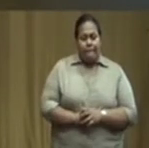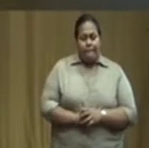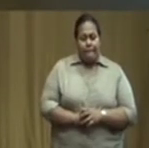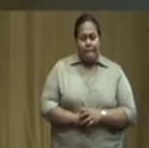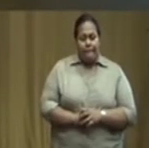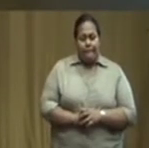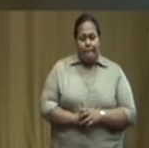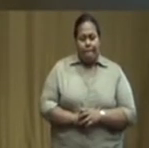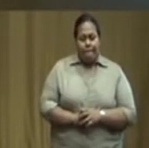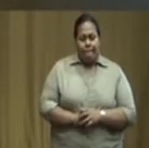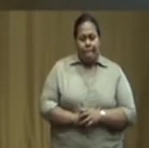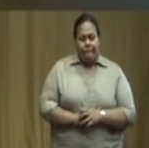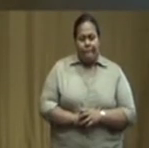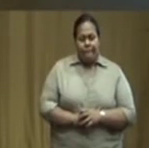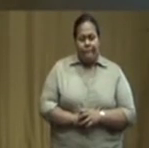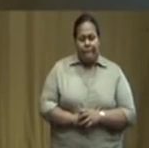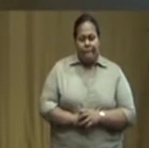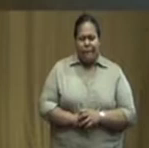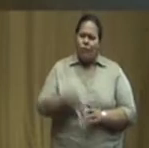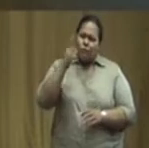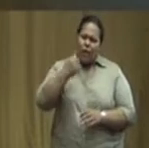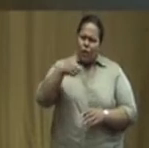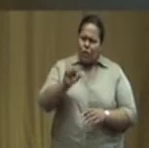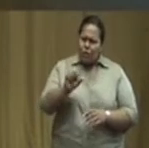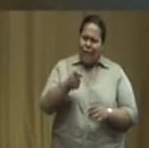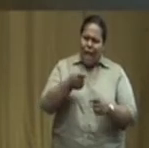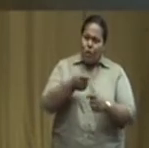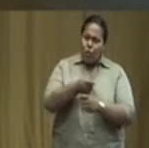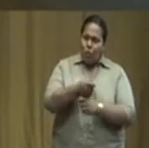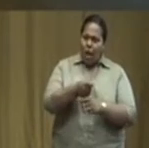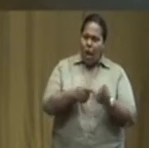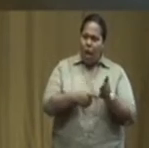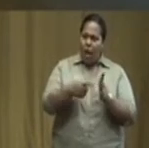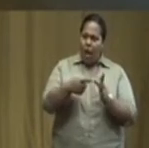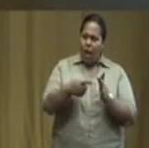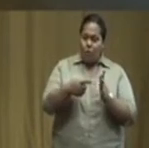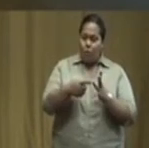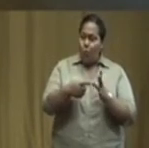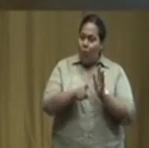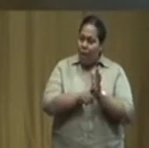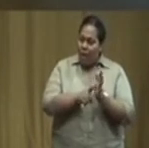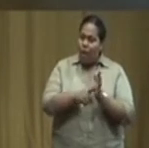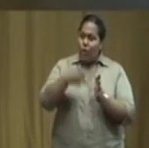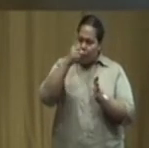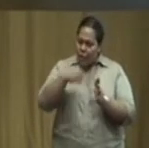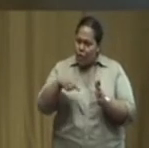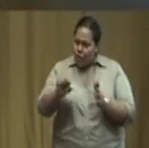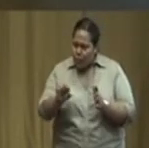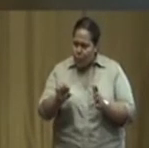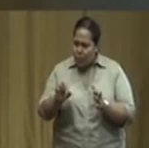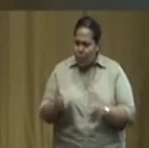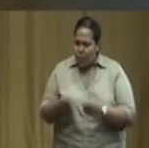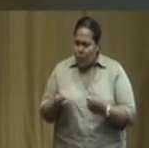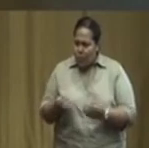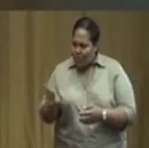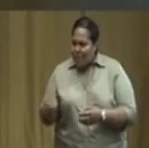and instead as a tool that it's worth investing the time into learning to use, I think it can actually help us lighten